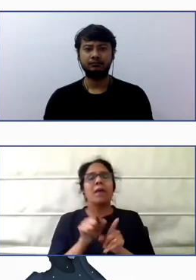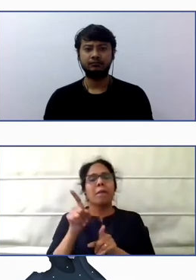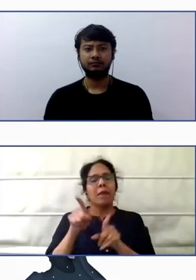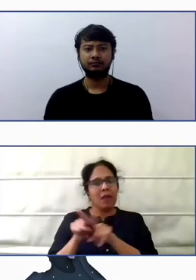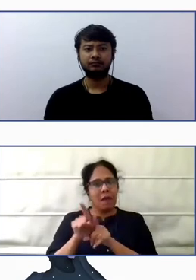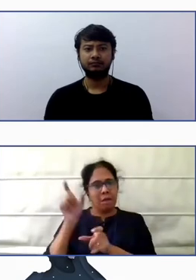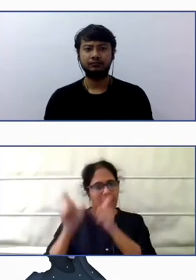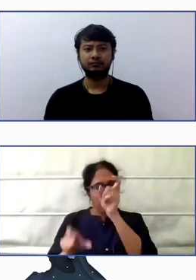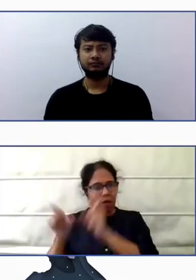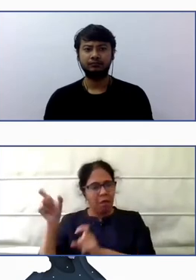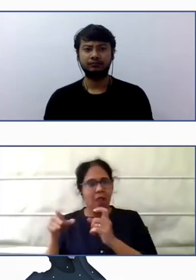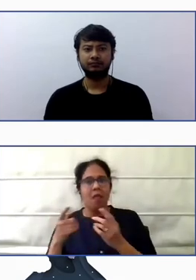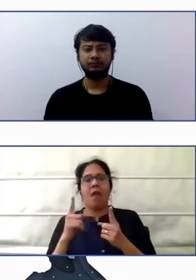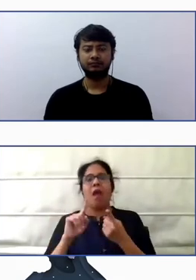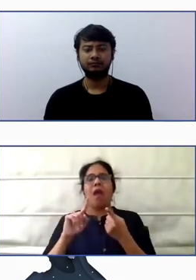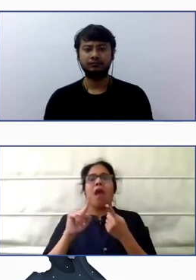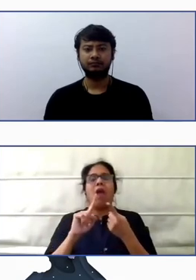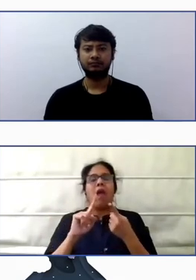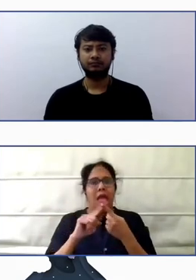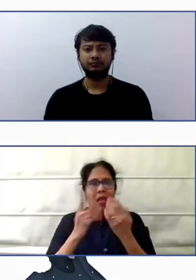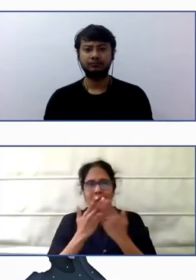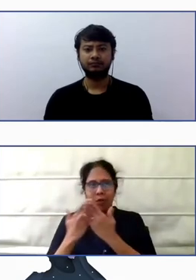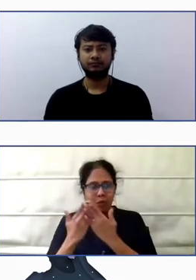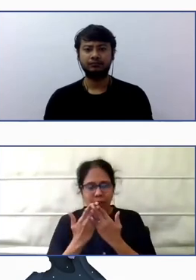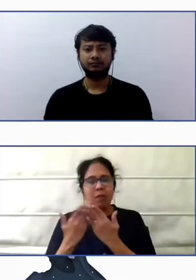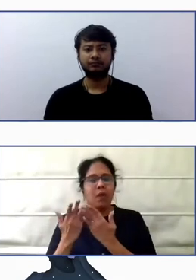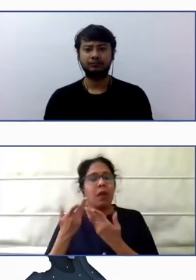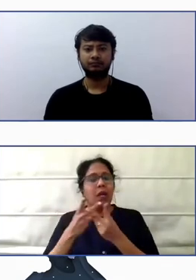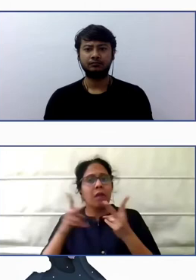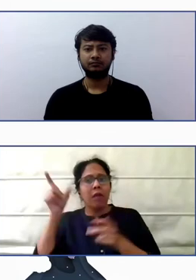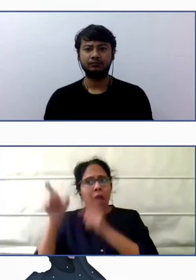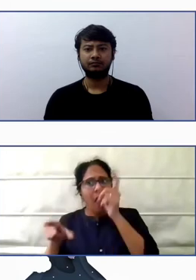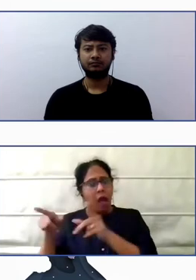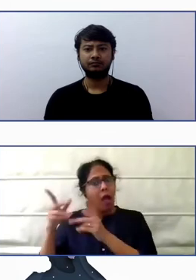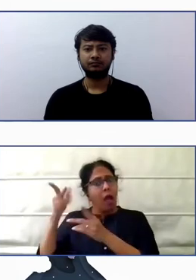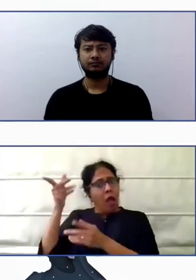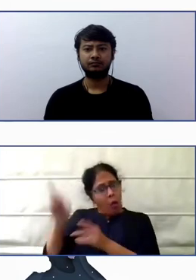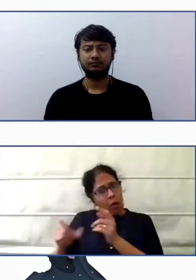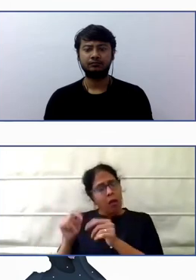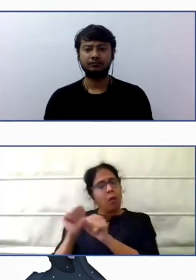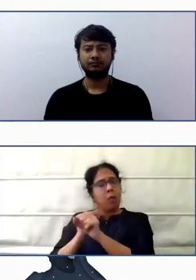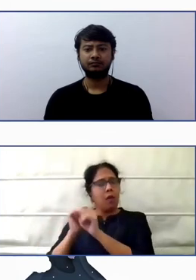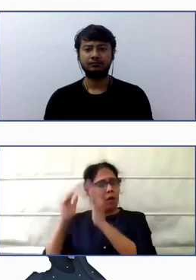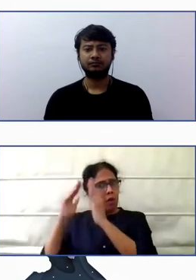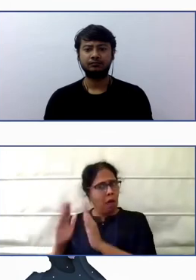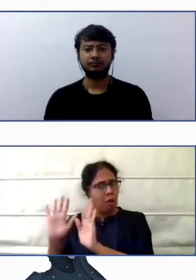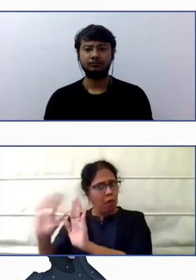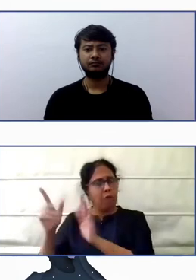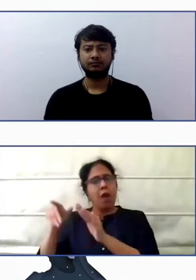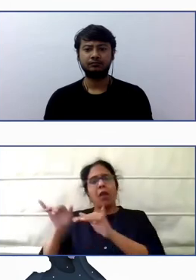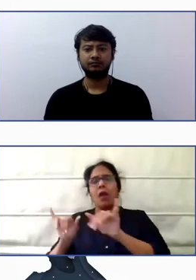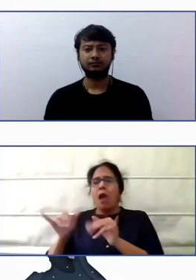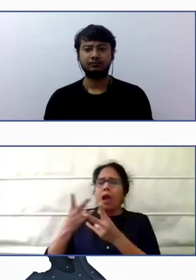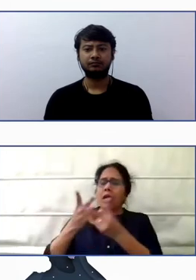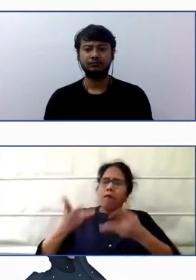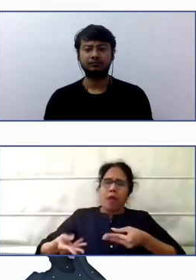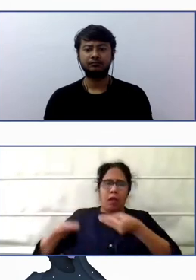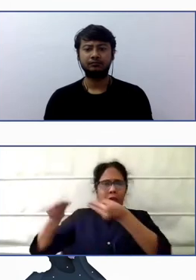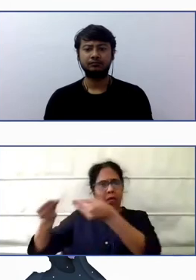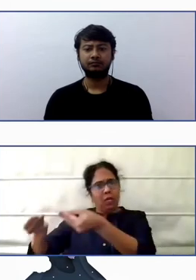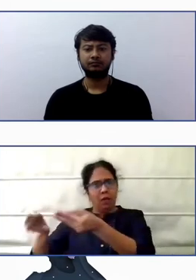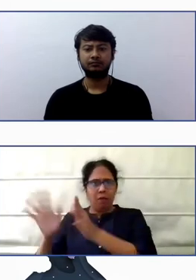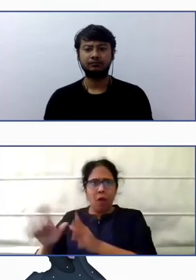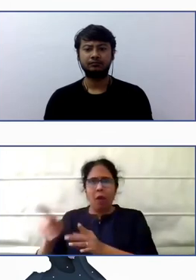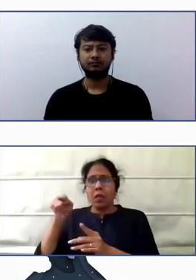doing it, that means you're going to always believe that such people can only work for them, and I create a certain facility in my office. How do I